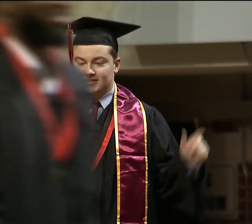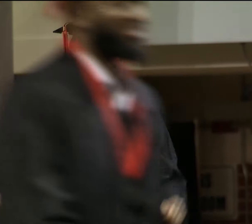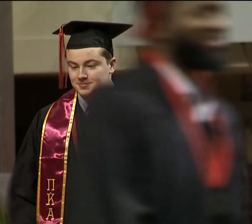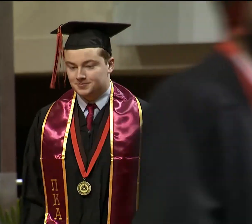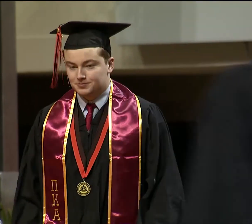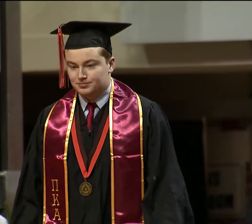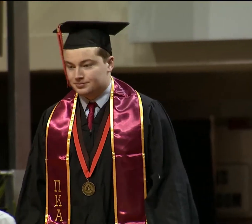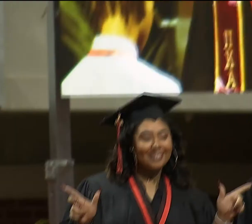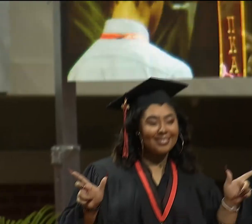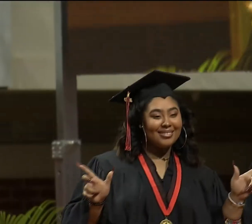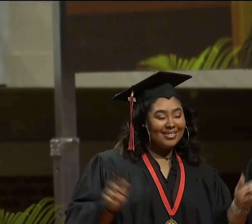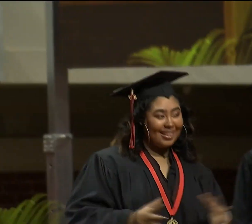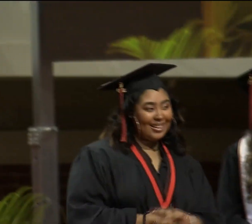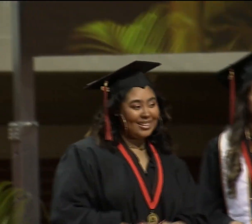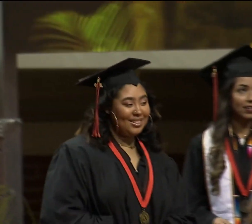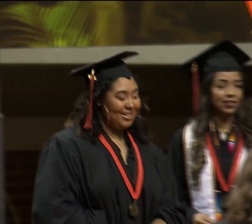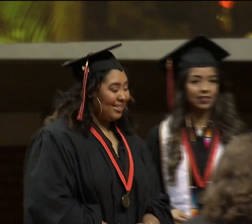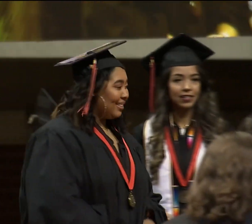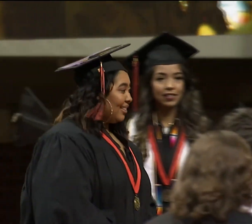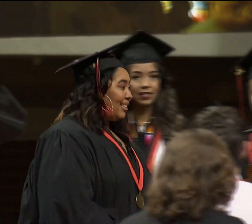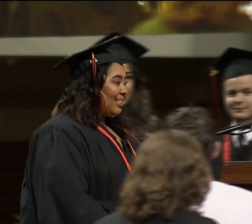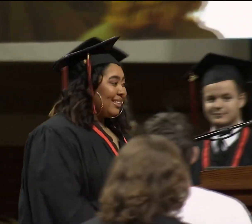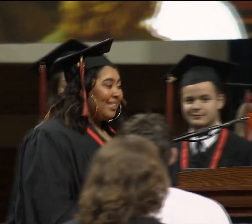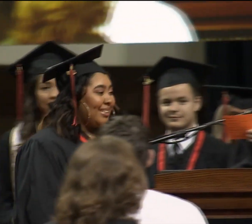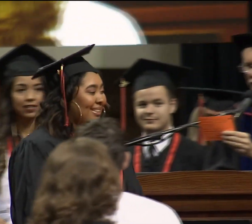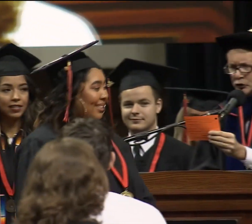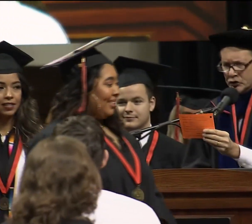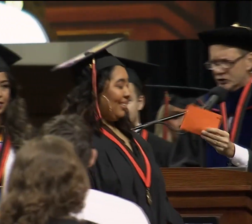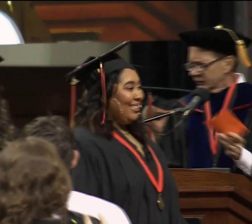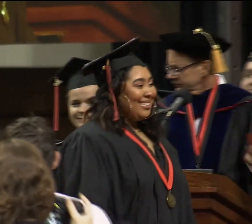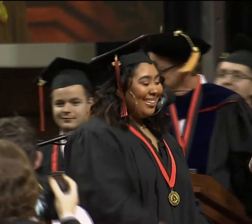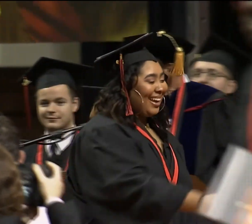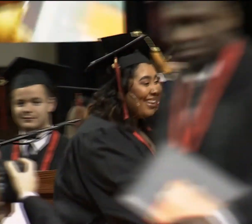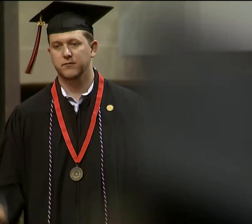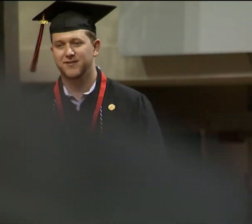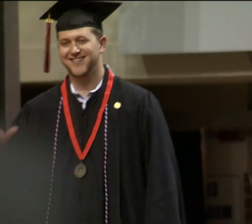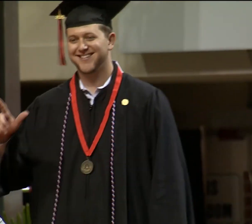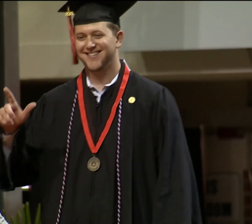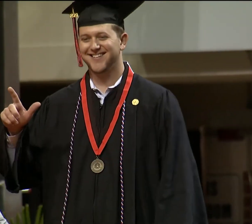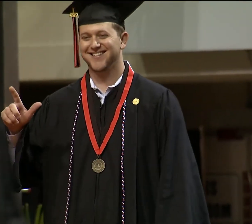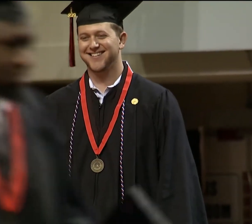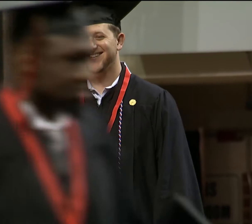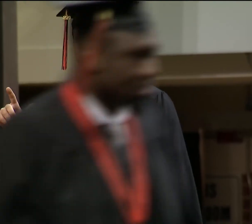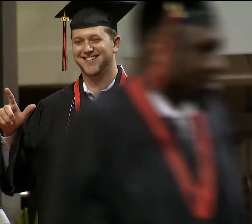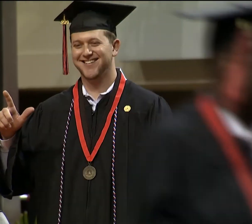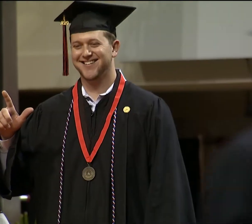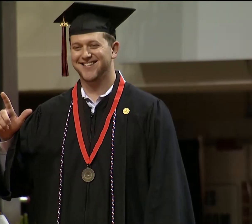Cole Norton. Satin Alexi Latouche.